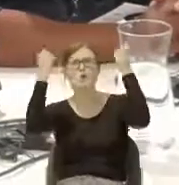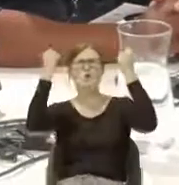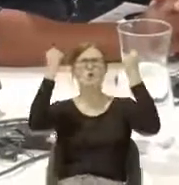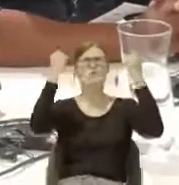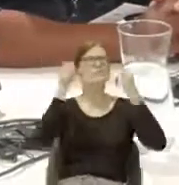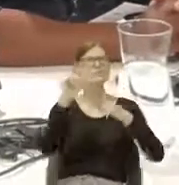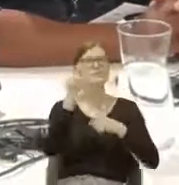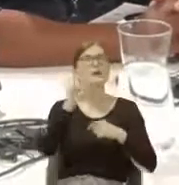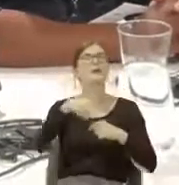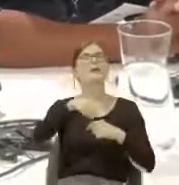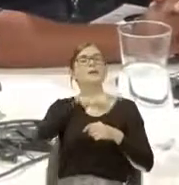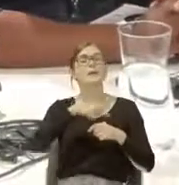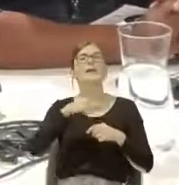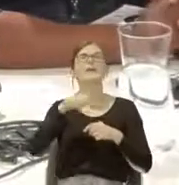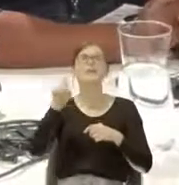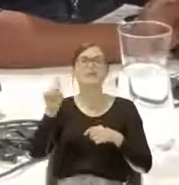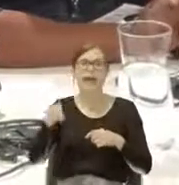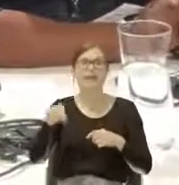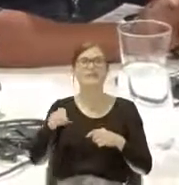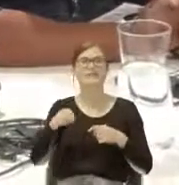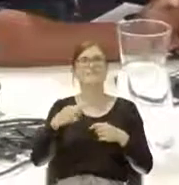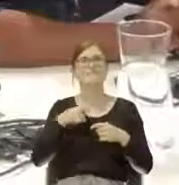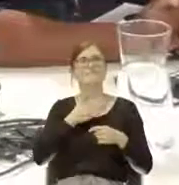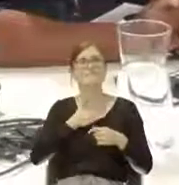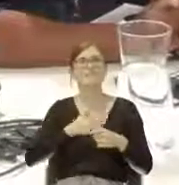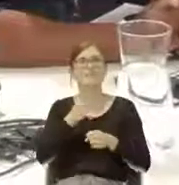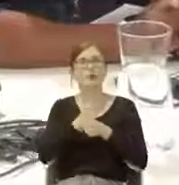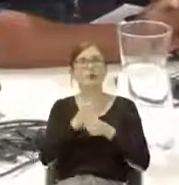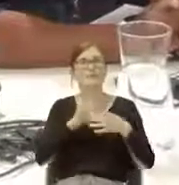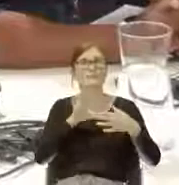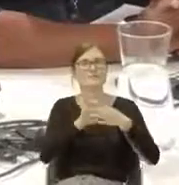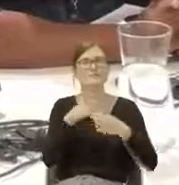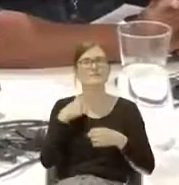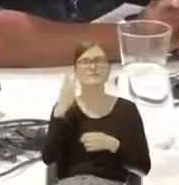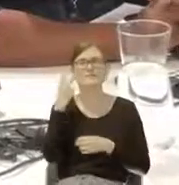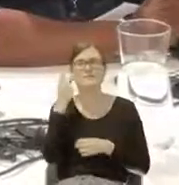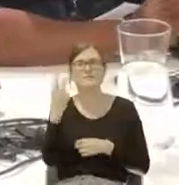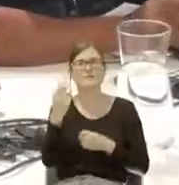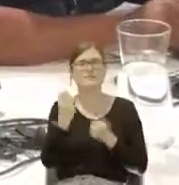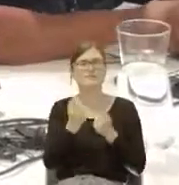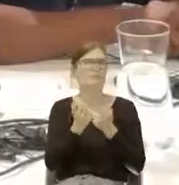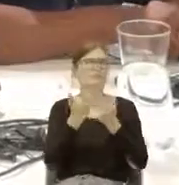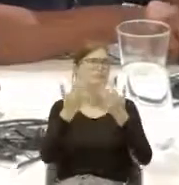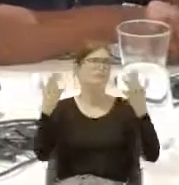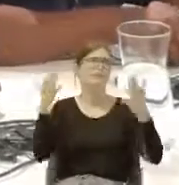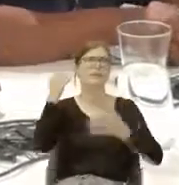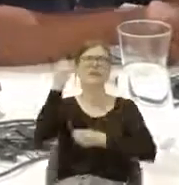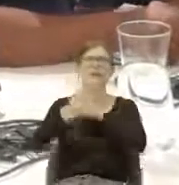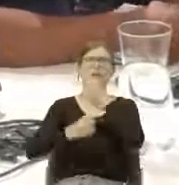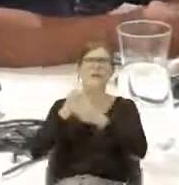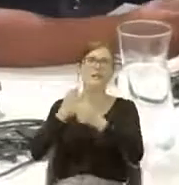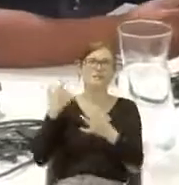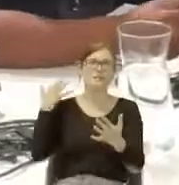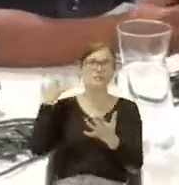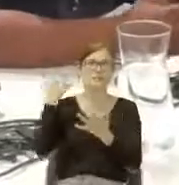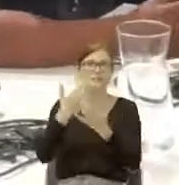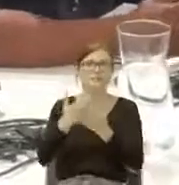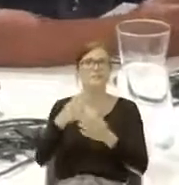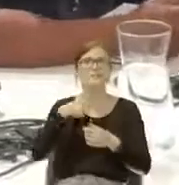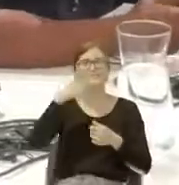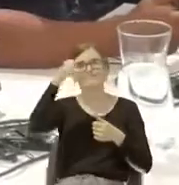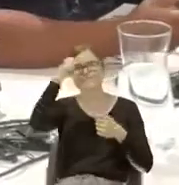enormous capacities that we have displayed when working together. We have mobilized